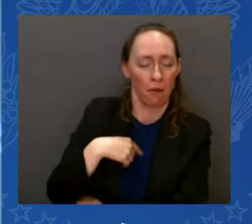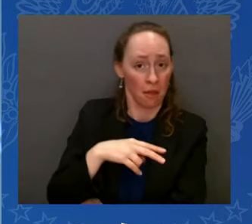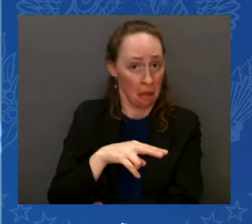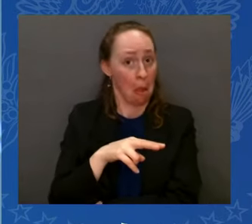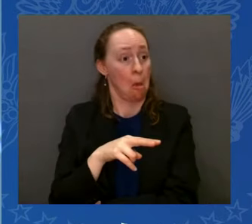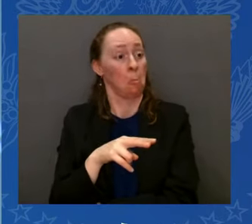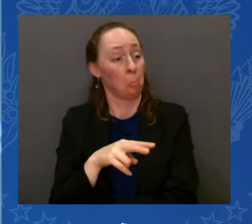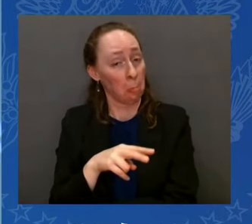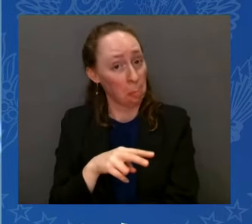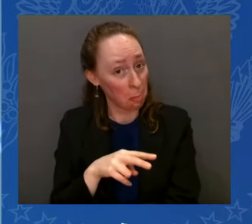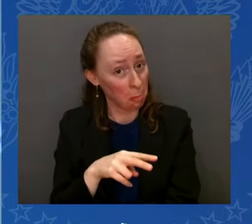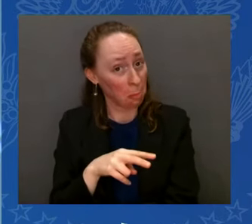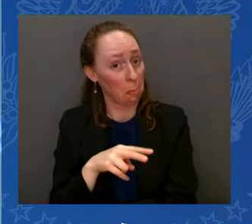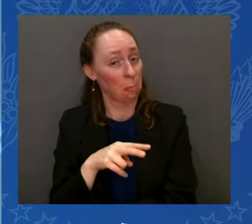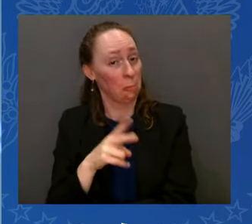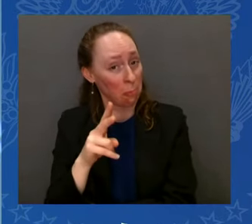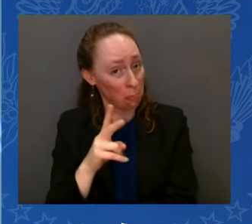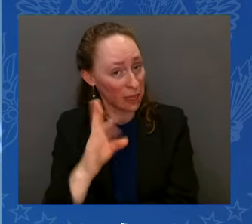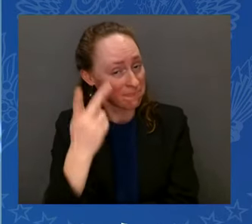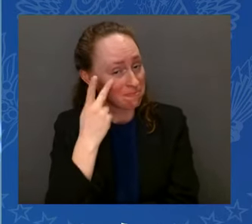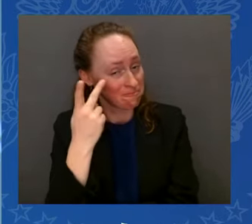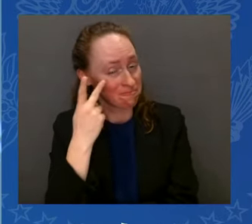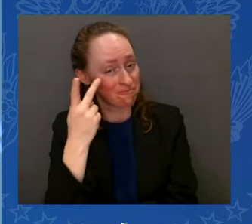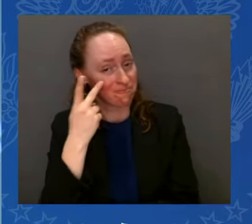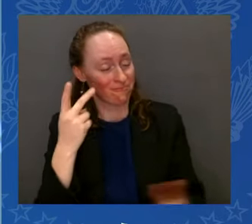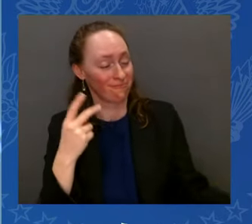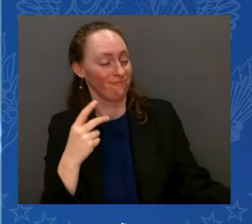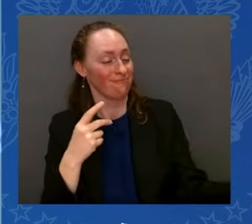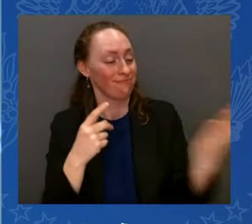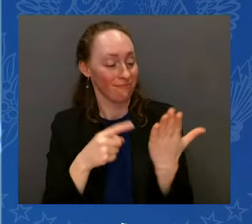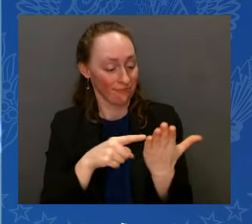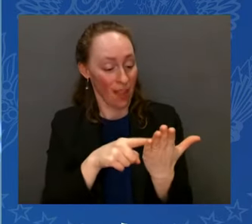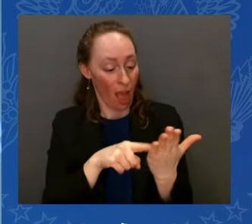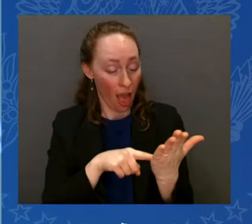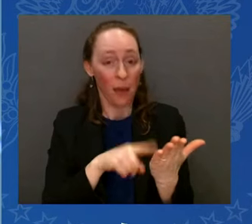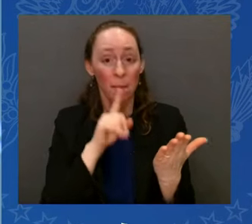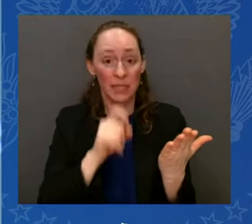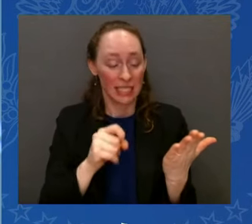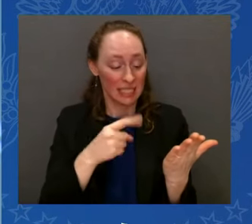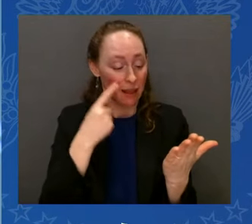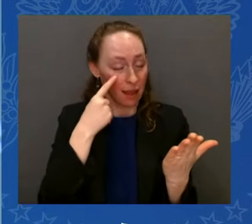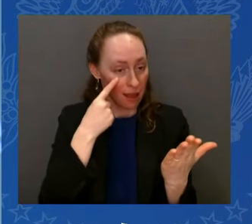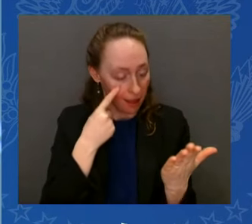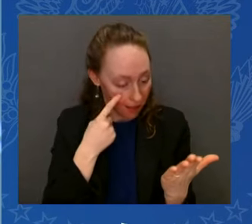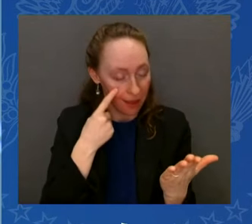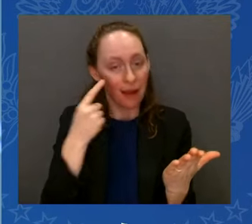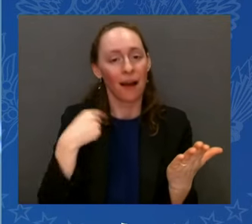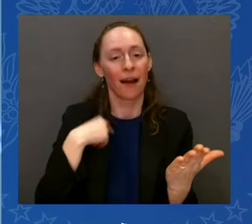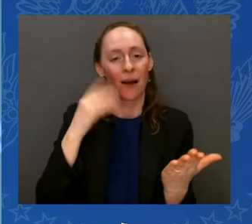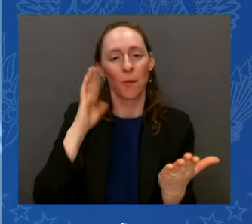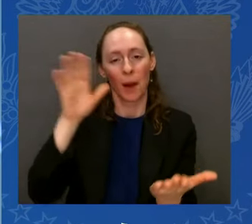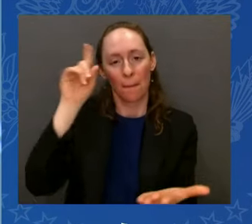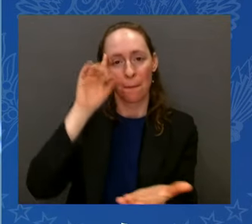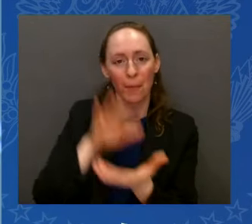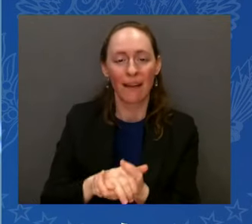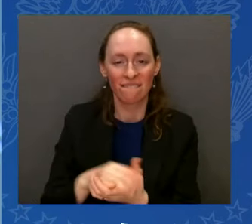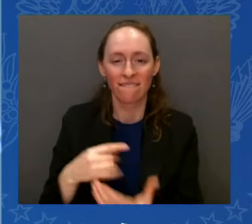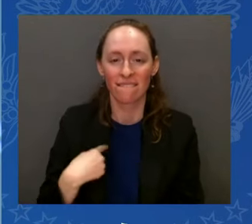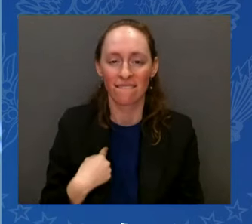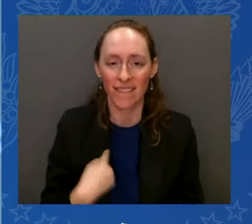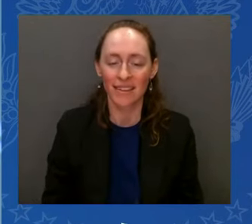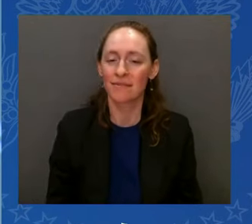true. That's also when we see whether or not we're going to plan to cut Medicaid and other programs critical to